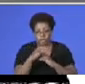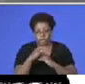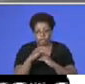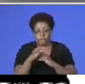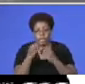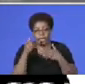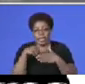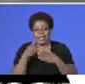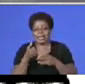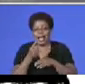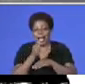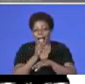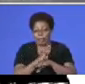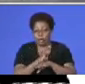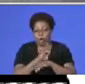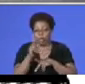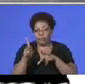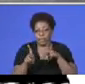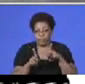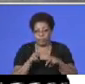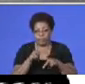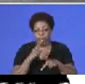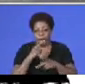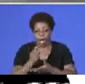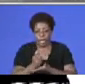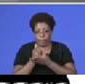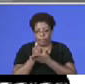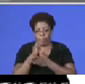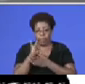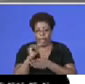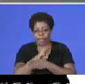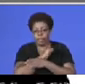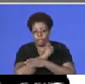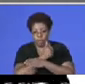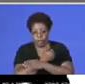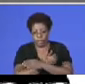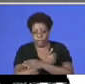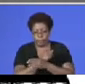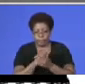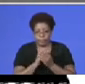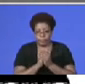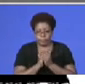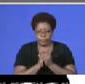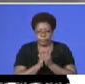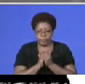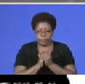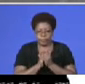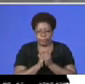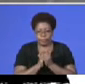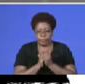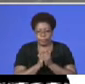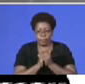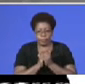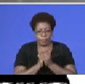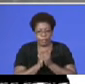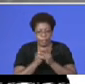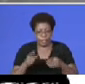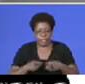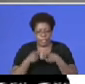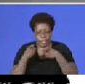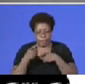Abaco. People have been assisted by the authority, which is now beginning to give them vouchers,